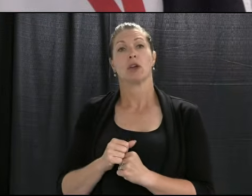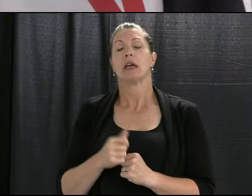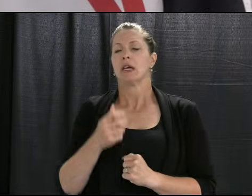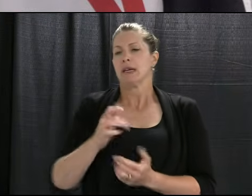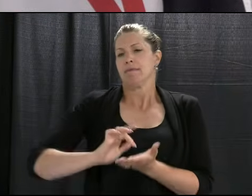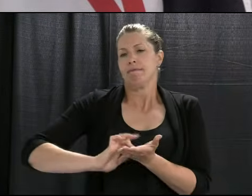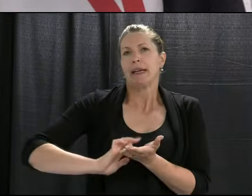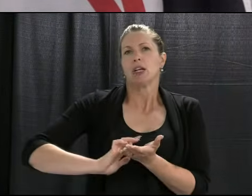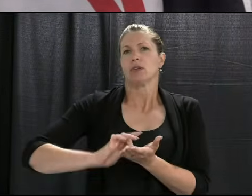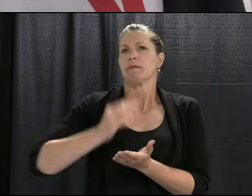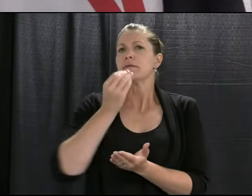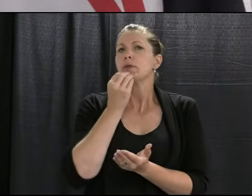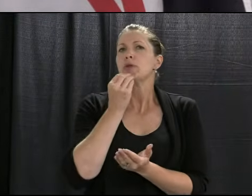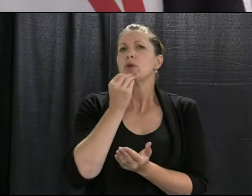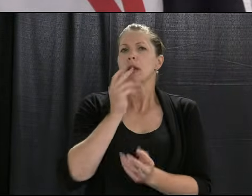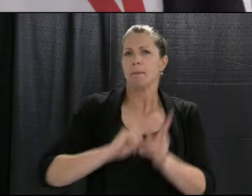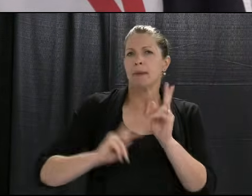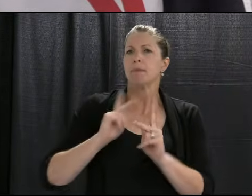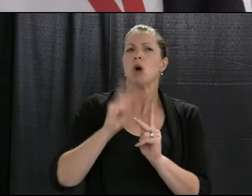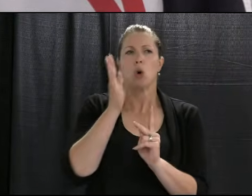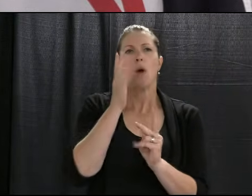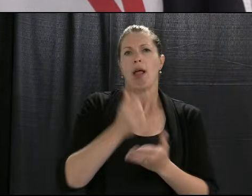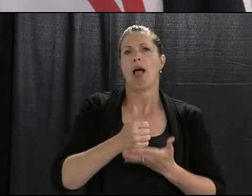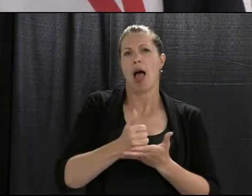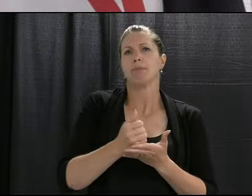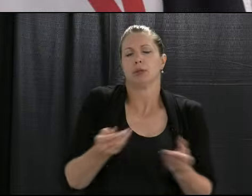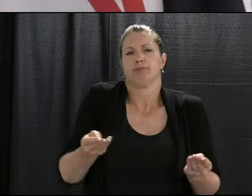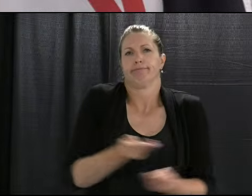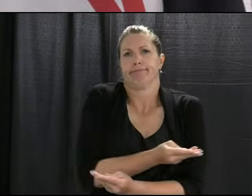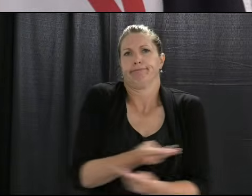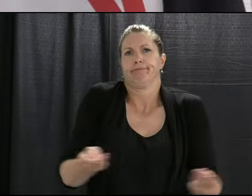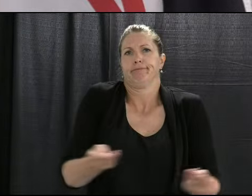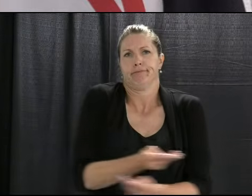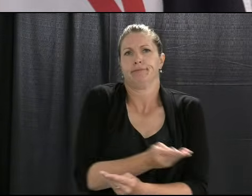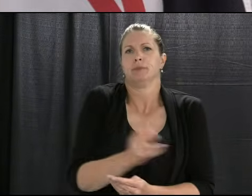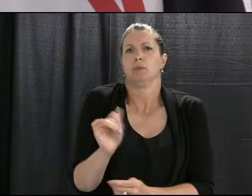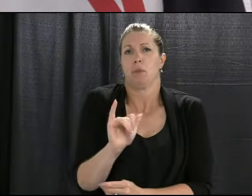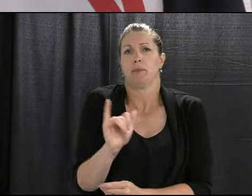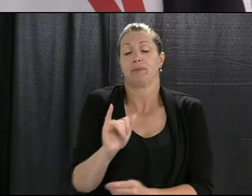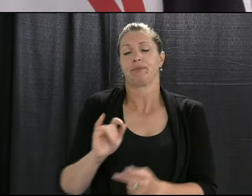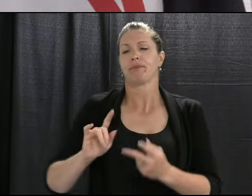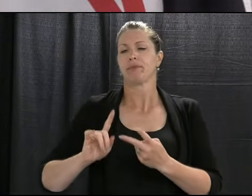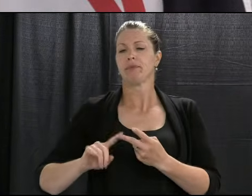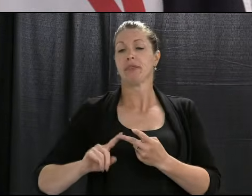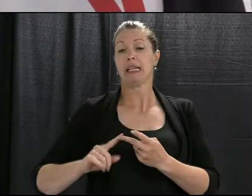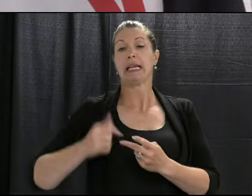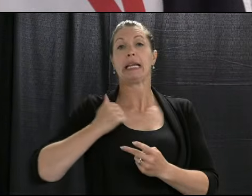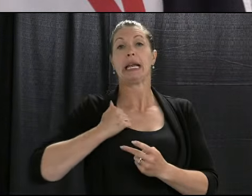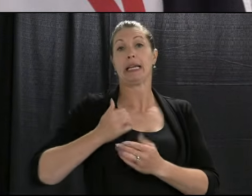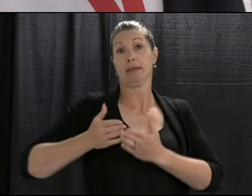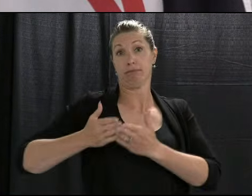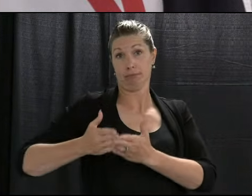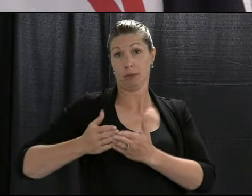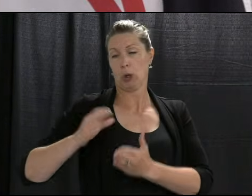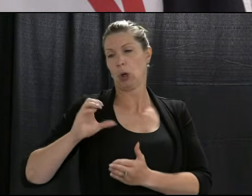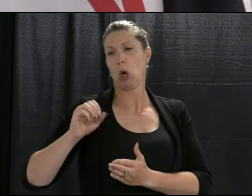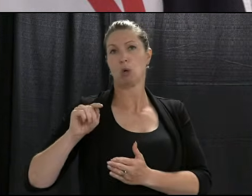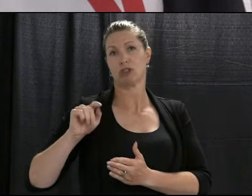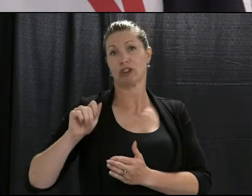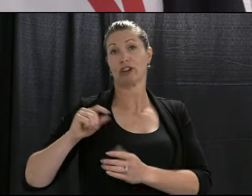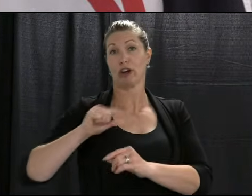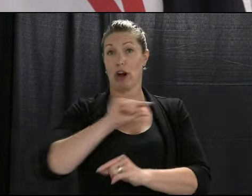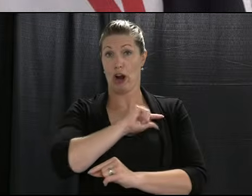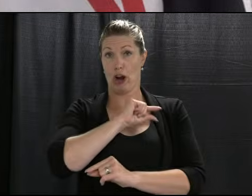essential goods and personnel, and logistical support. As well, the Canadian Coast Guard will provide a provision of up to